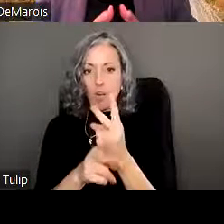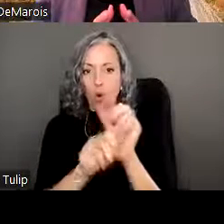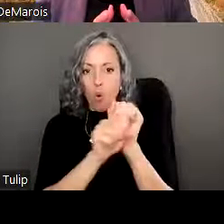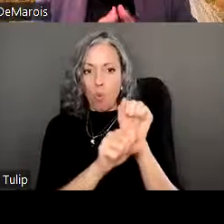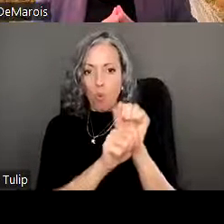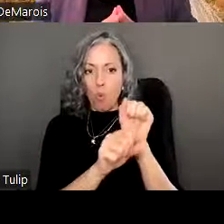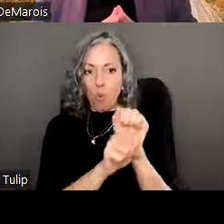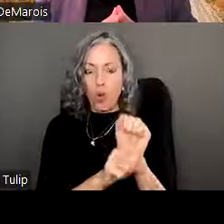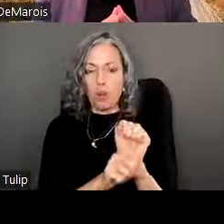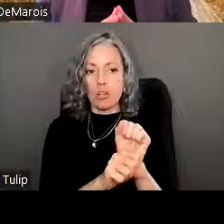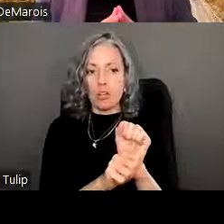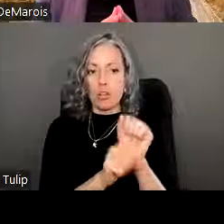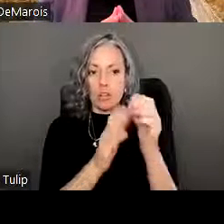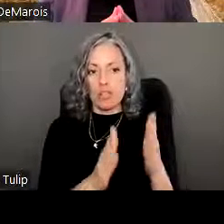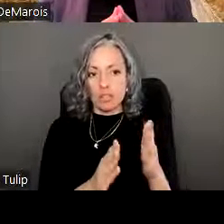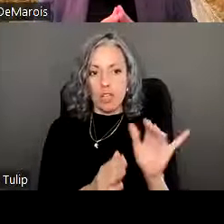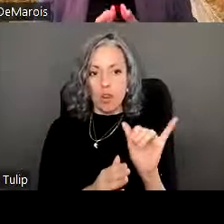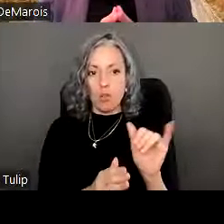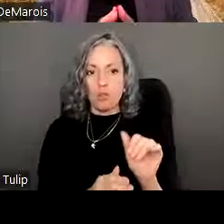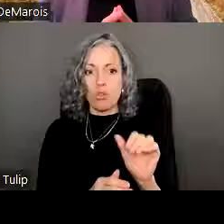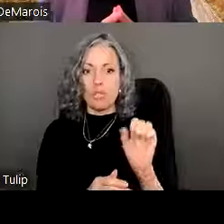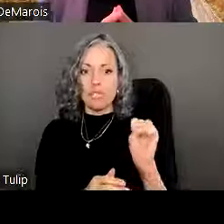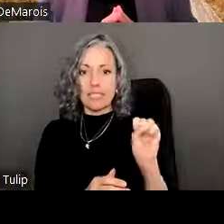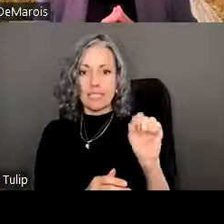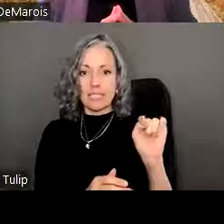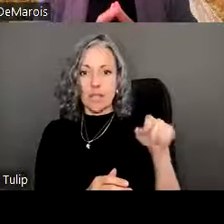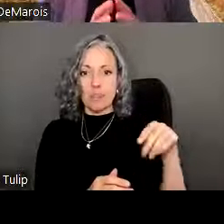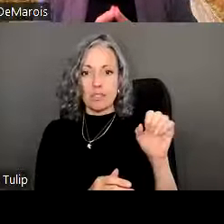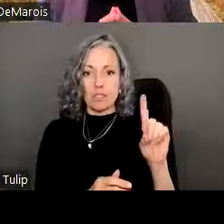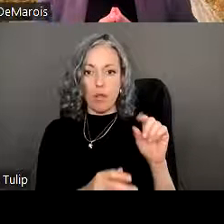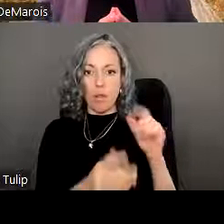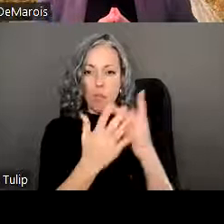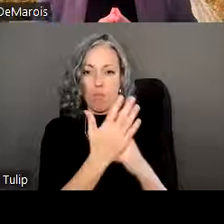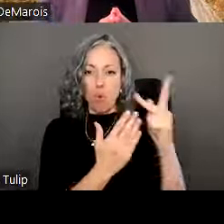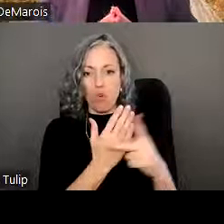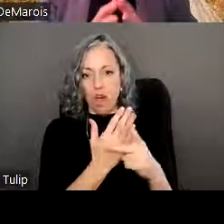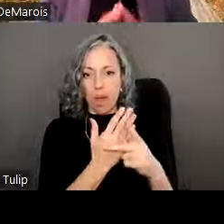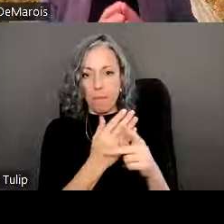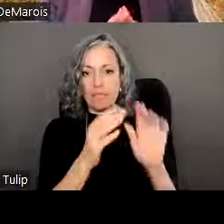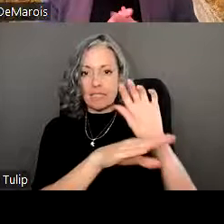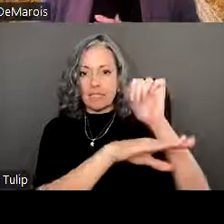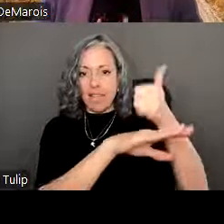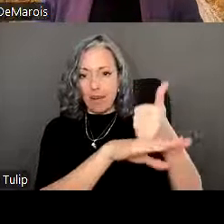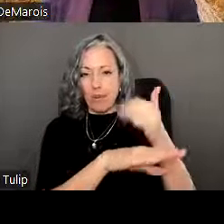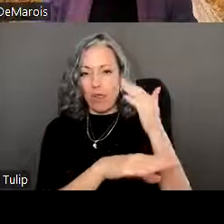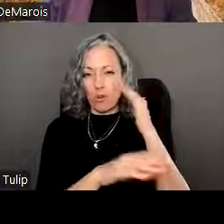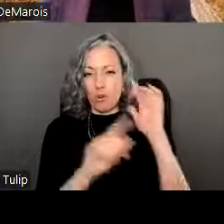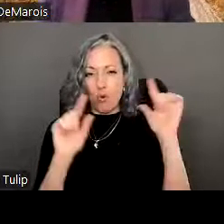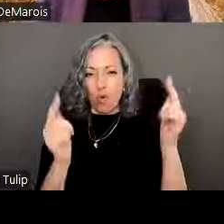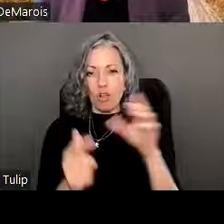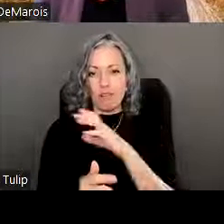caregivers, and the stipends program has been activated. I know many of you on this advisory committee are grantees